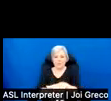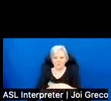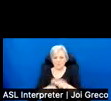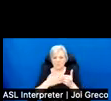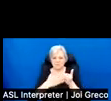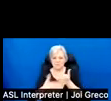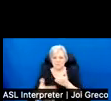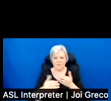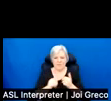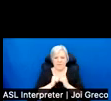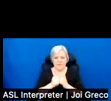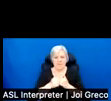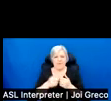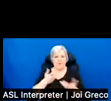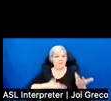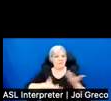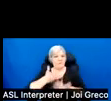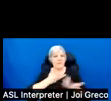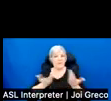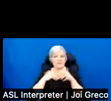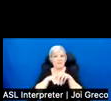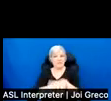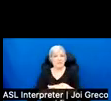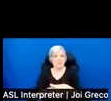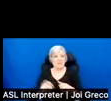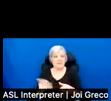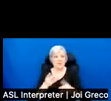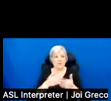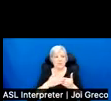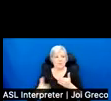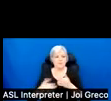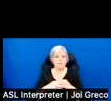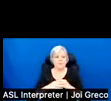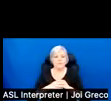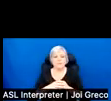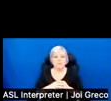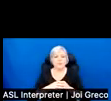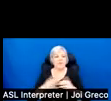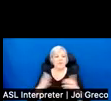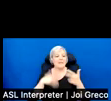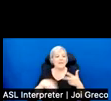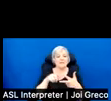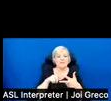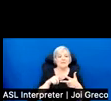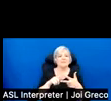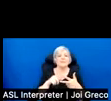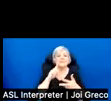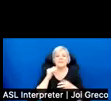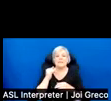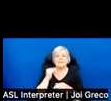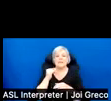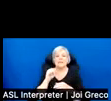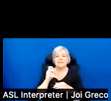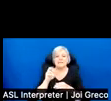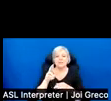how society is integrating those moving forward. Next, Stephan Dobri will be talking about interdisciplinary education, and